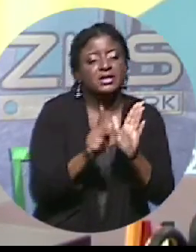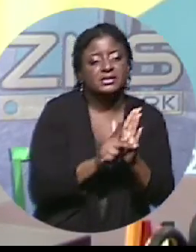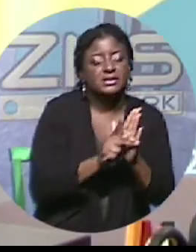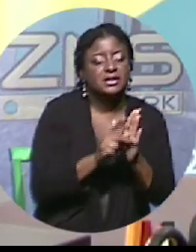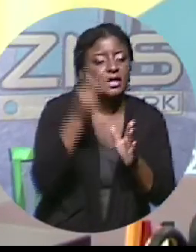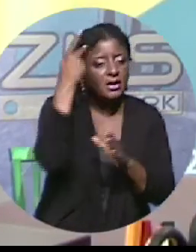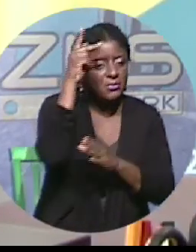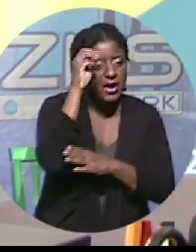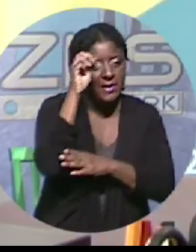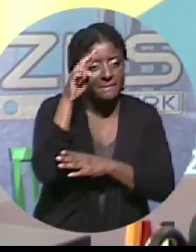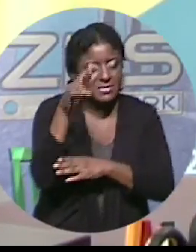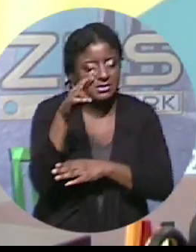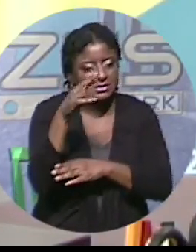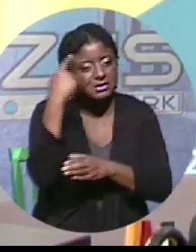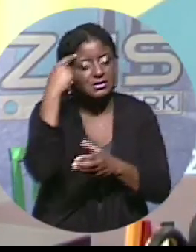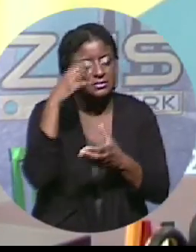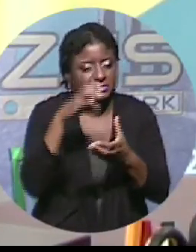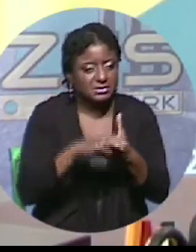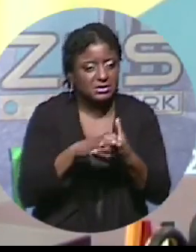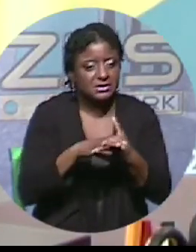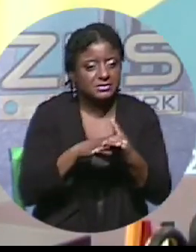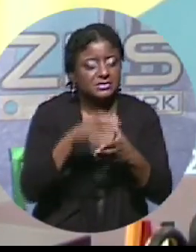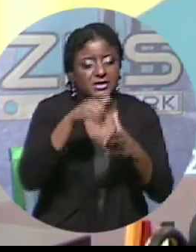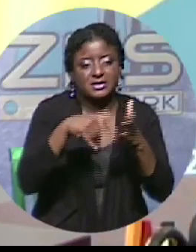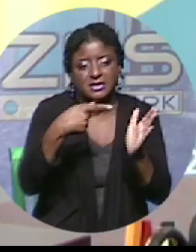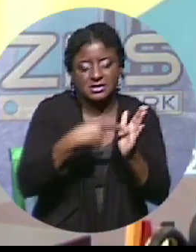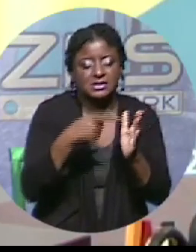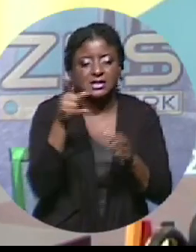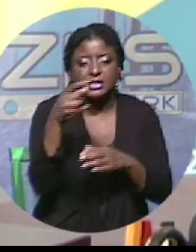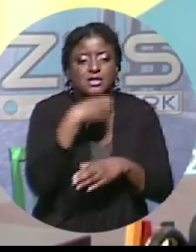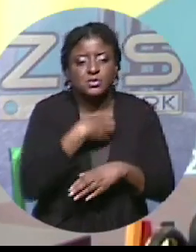is convicted by this. He wishes to